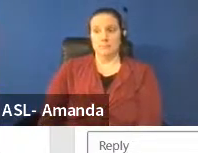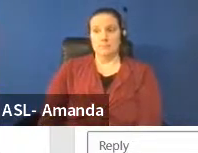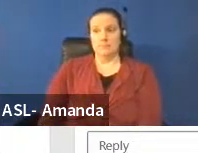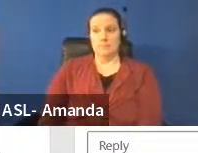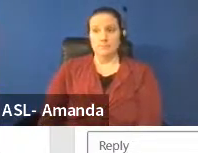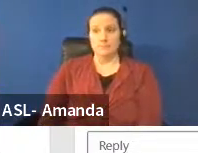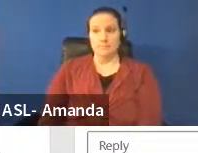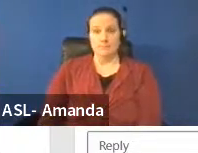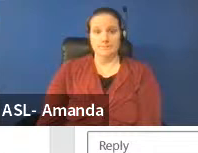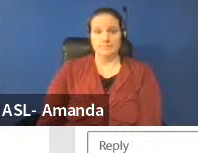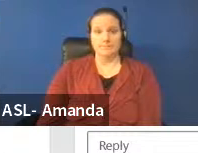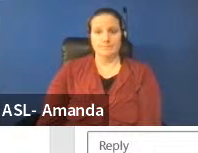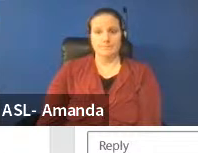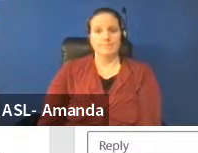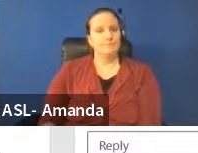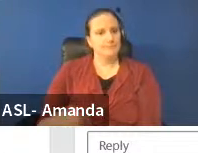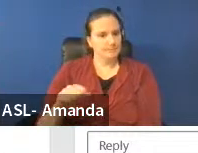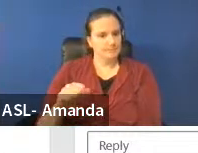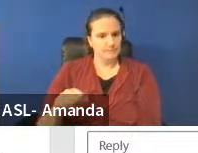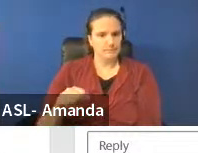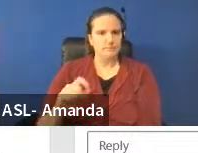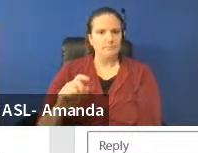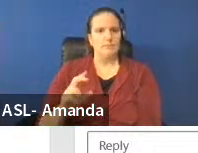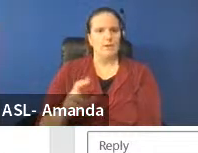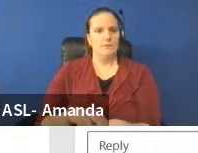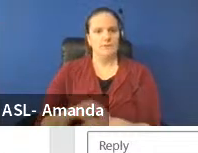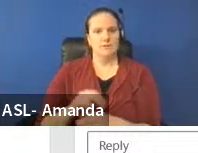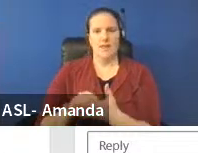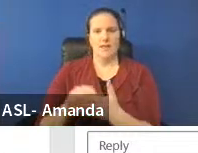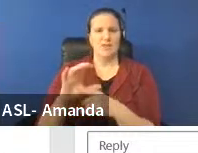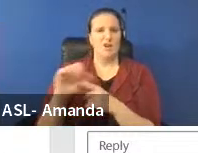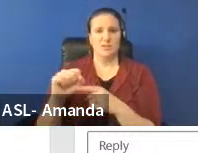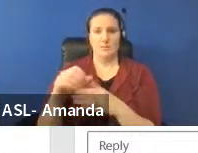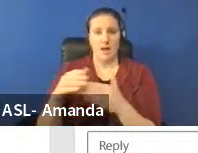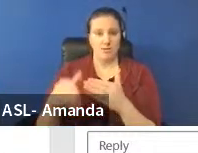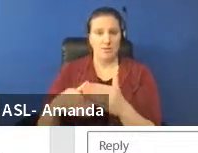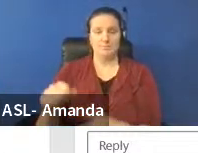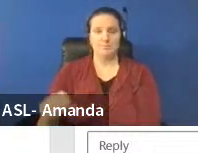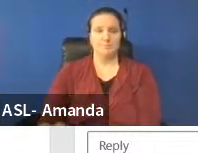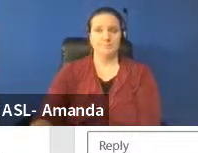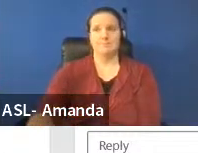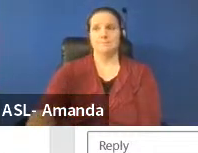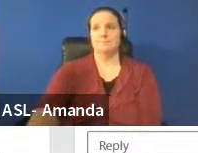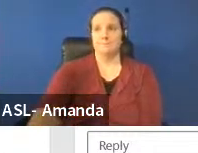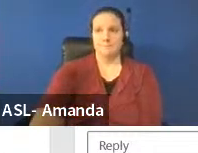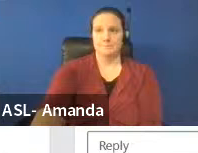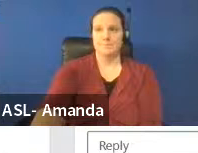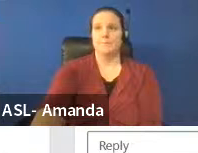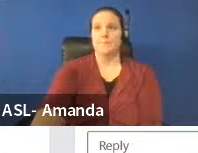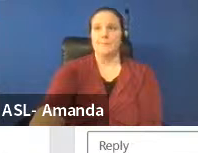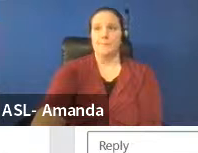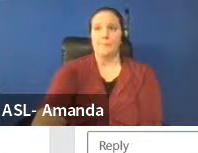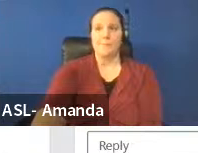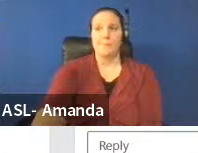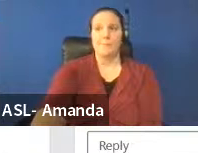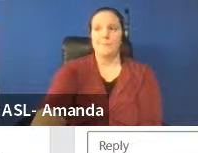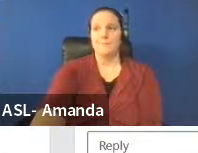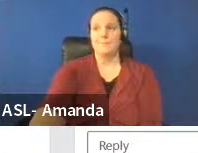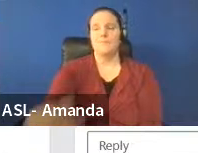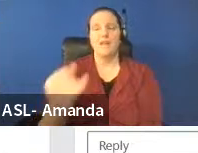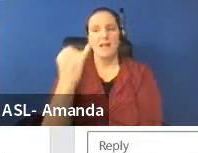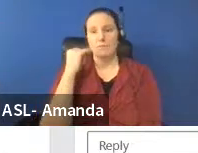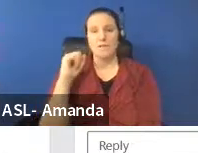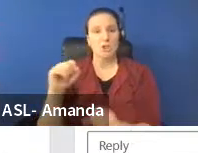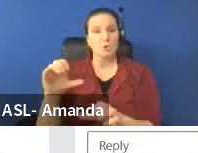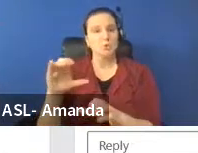Yeah, absolutely. I think that would be a pretty awesome outcome of the program if we were able to do something like that.